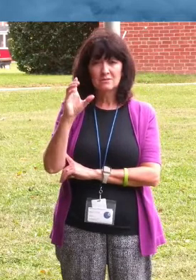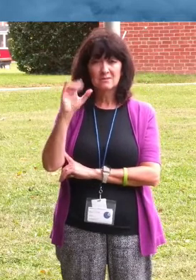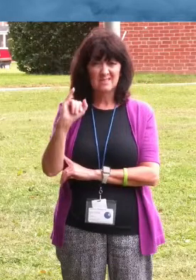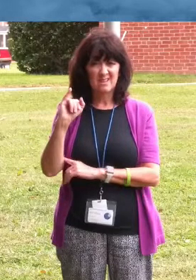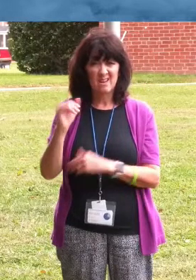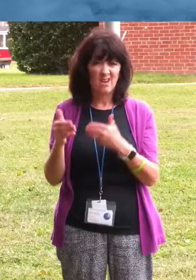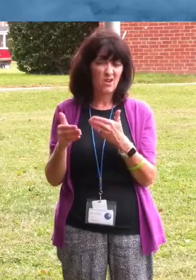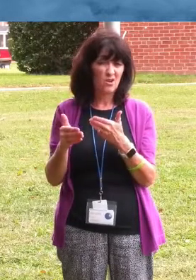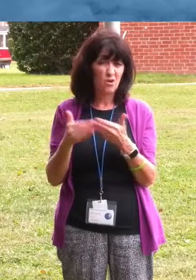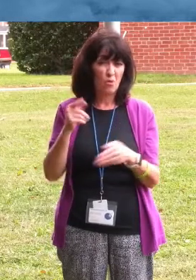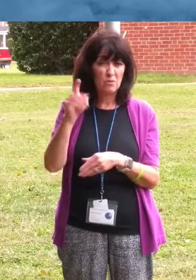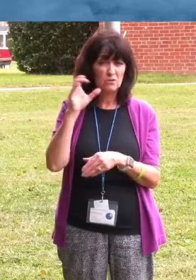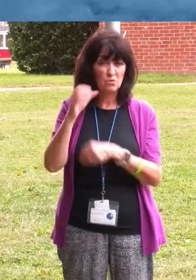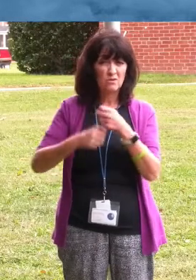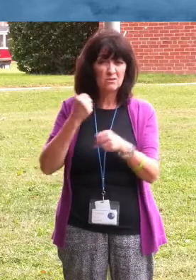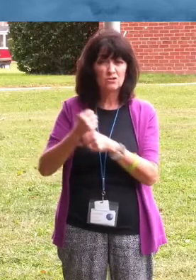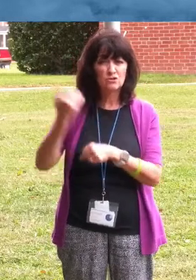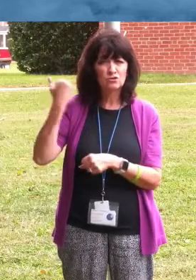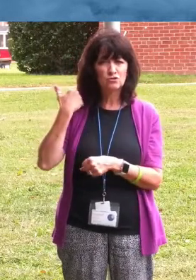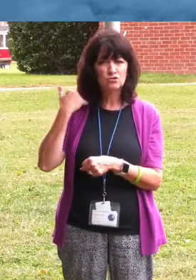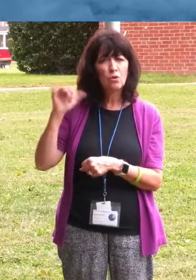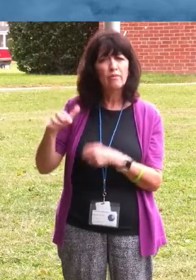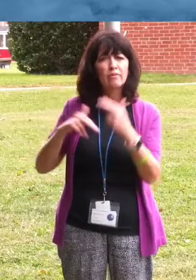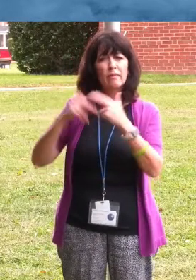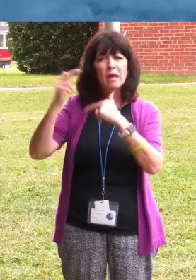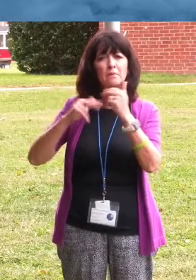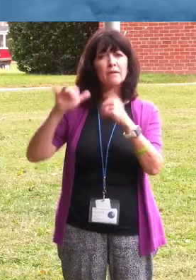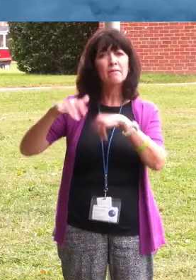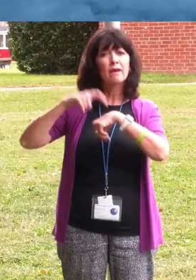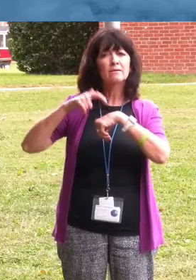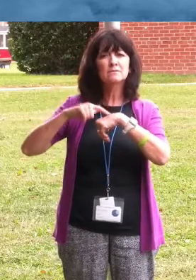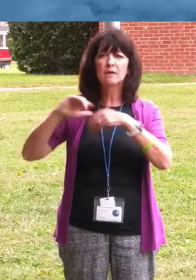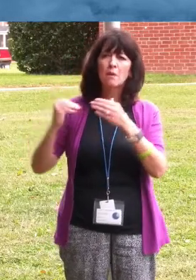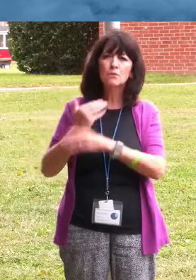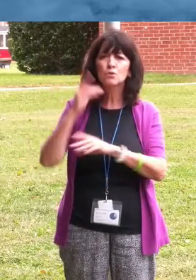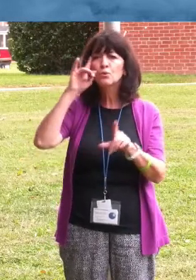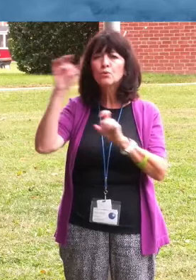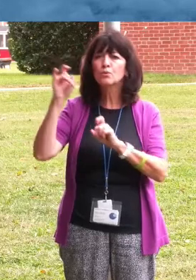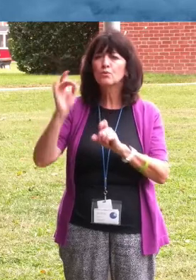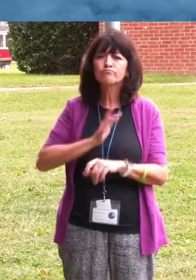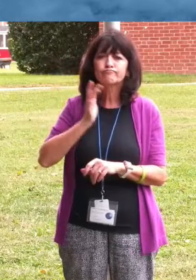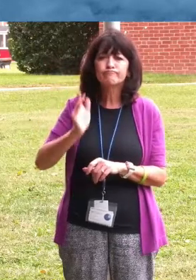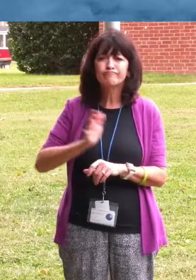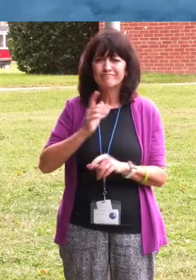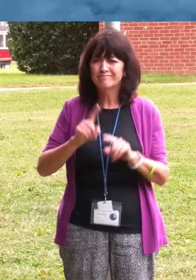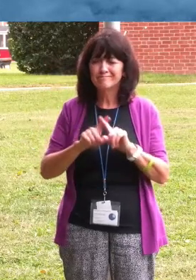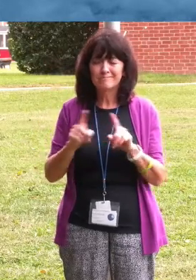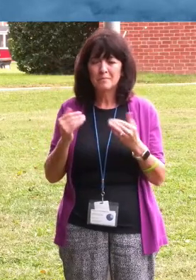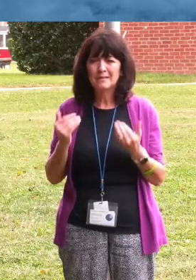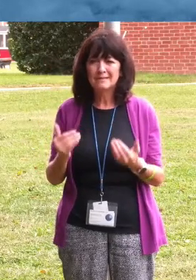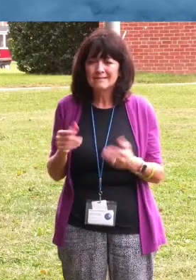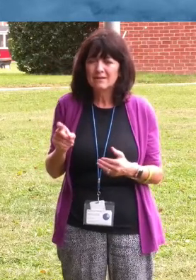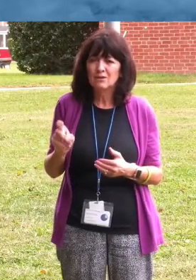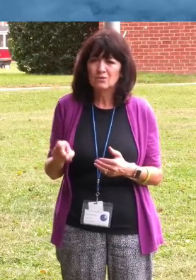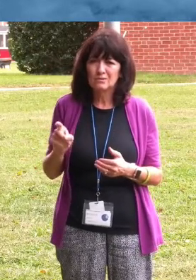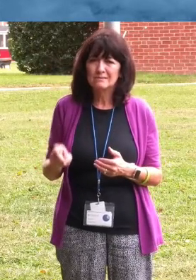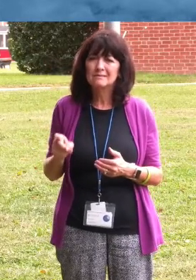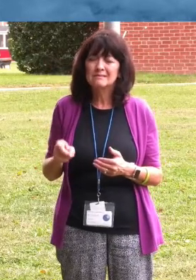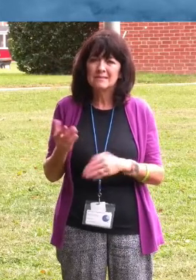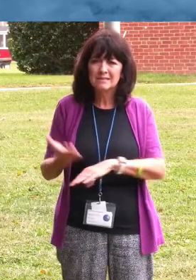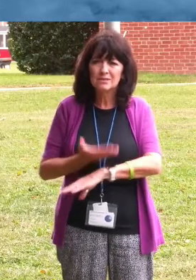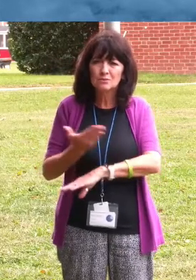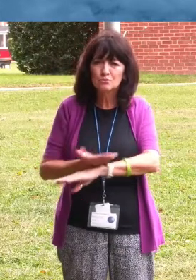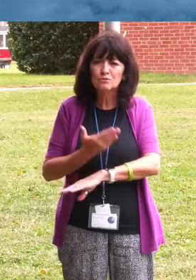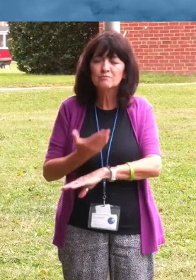ago, it was a state-of-the-art building. With these improvements and renovation, this hospital will once again